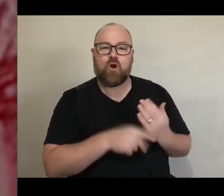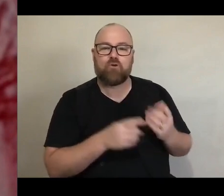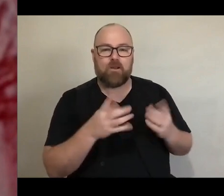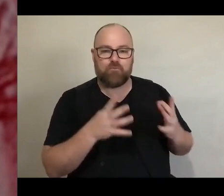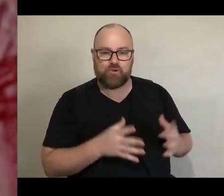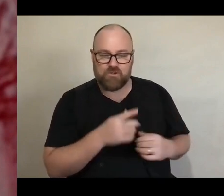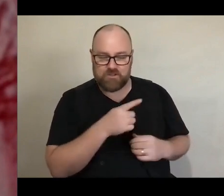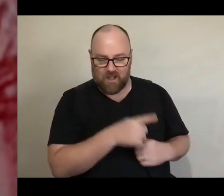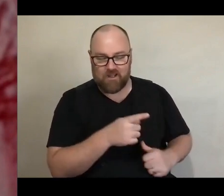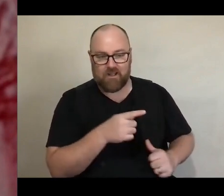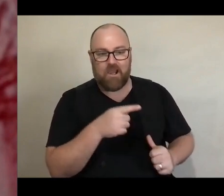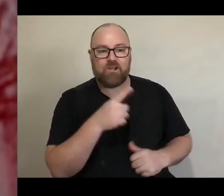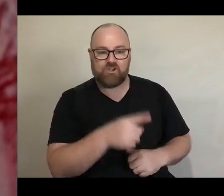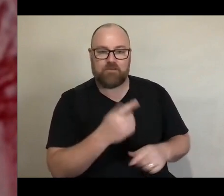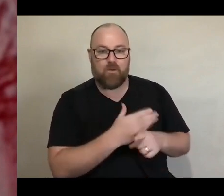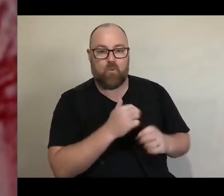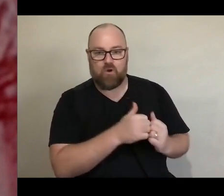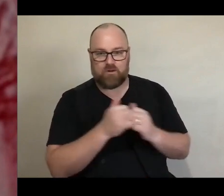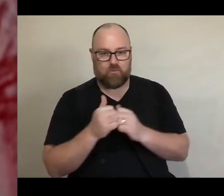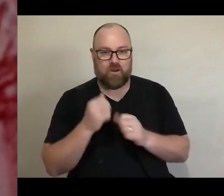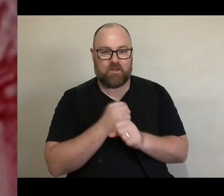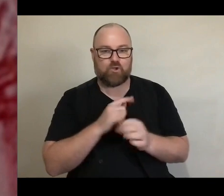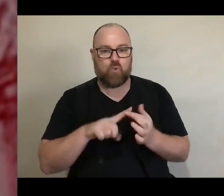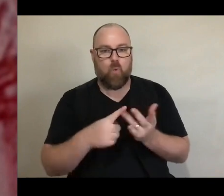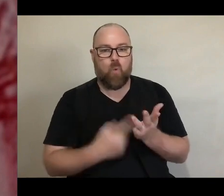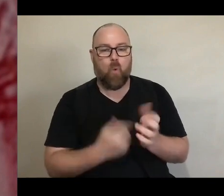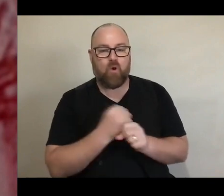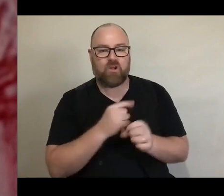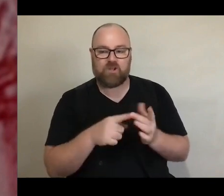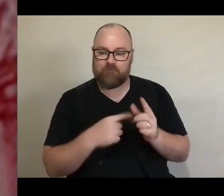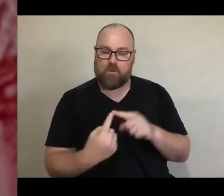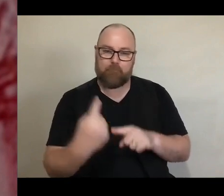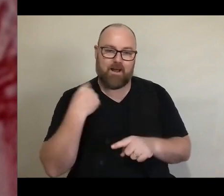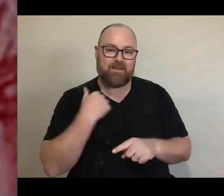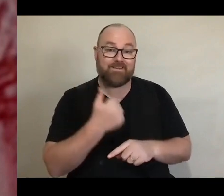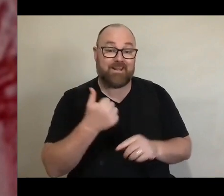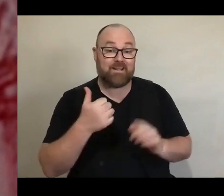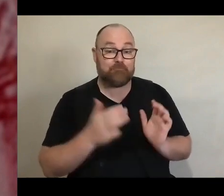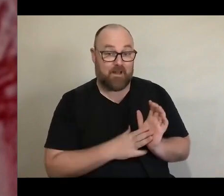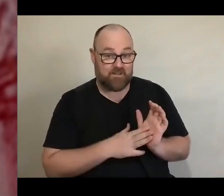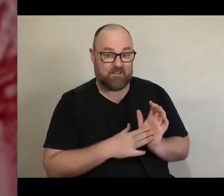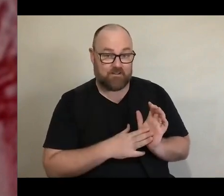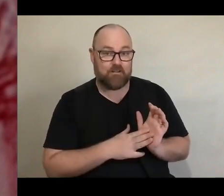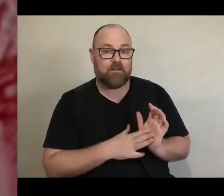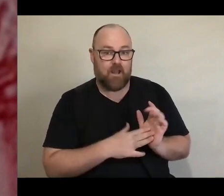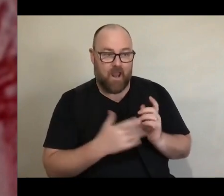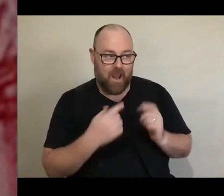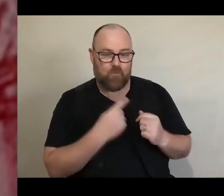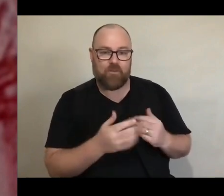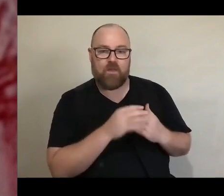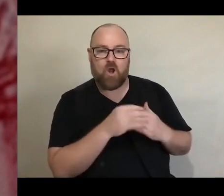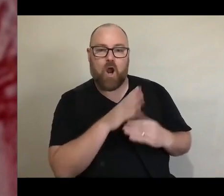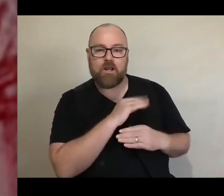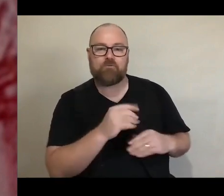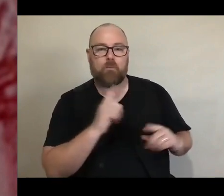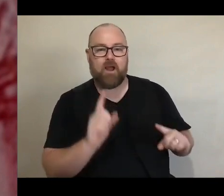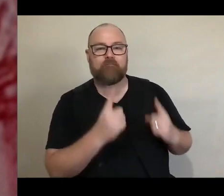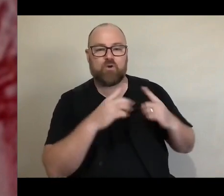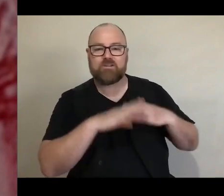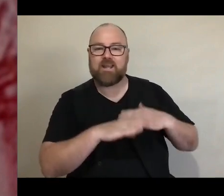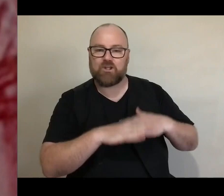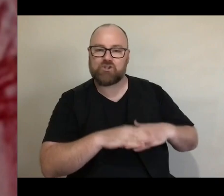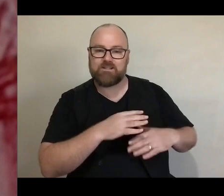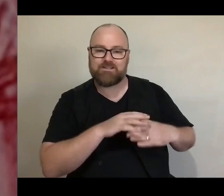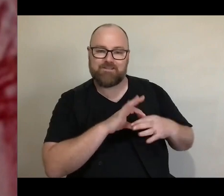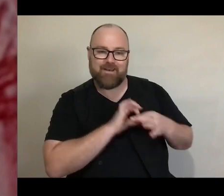closely with Georgia over the last 6 months to bring this together, very much with the guidance of our First Nations engagement team. So